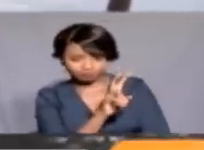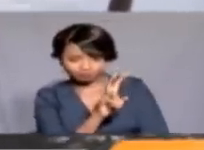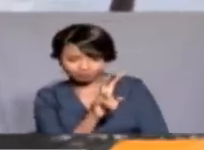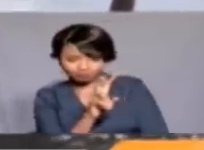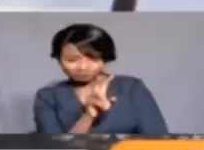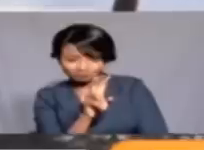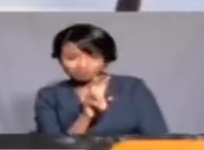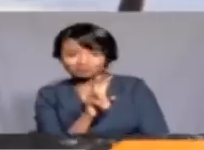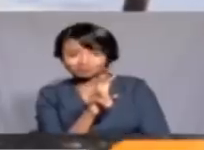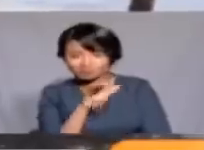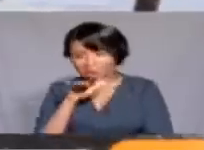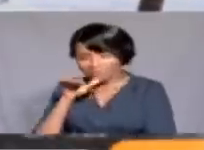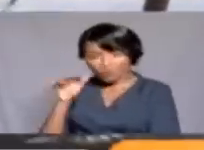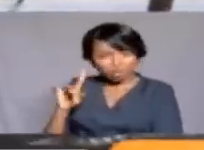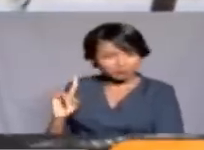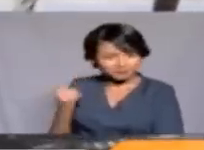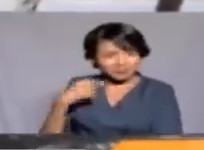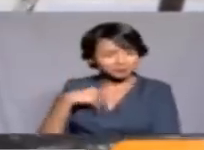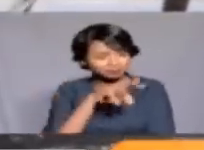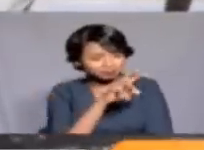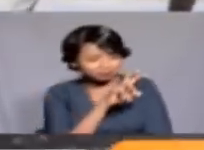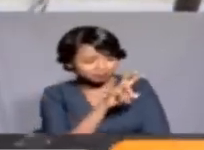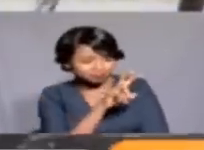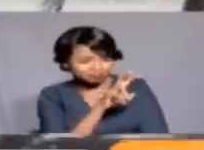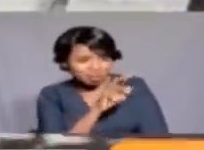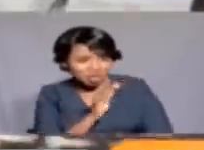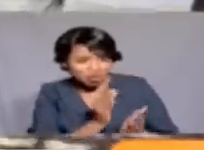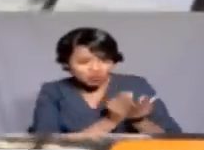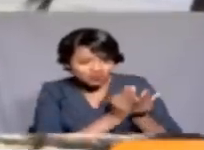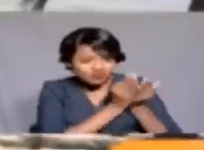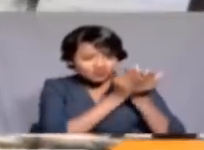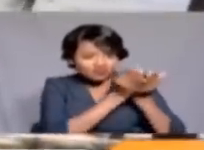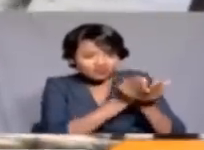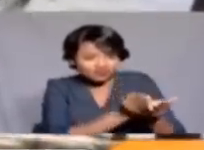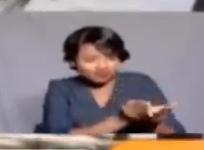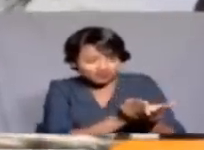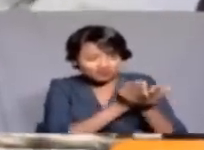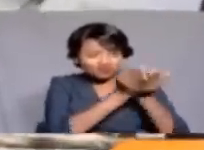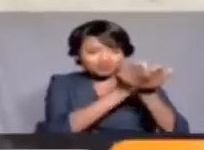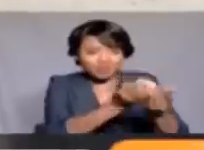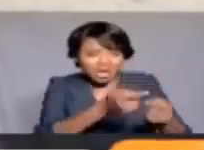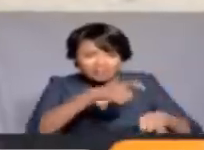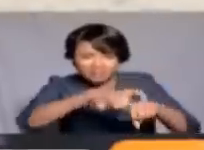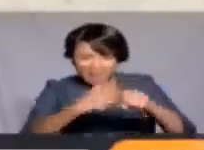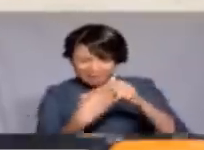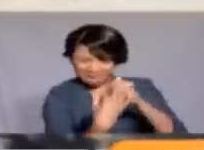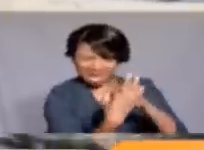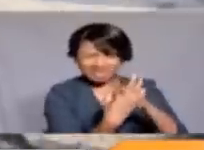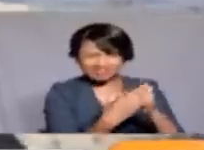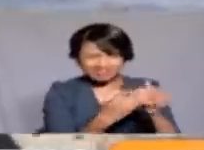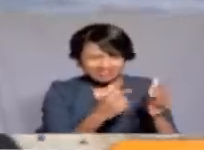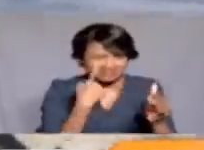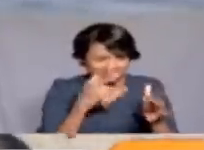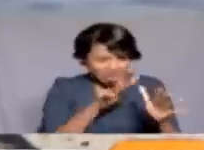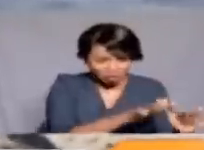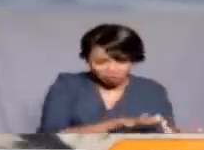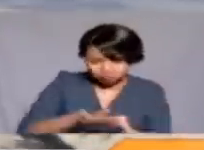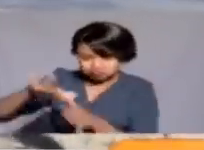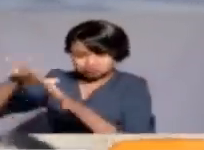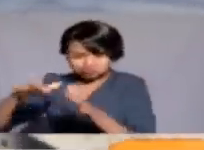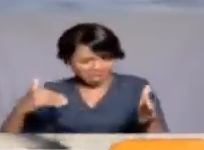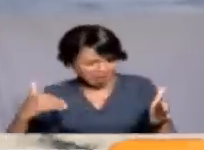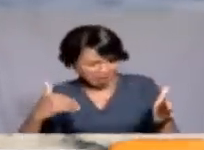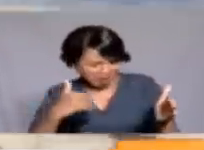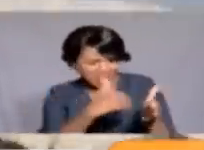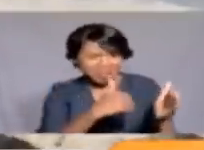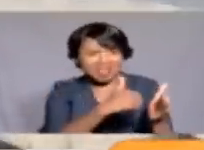On our first morning here, the vessel arrives by 8 a.m. It appears very close to the shore, only a few